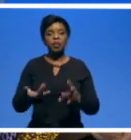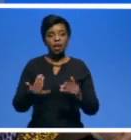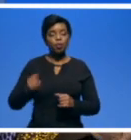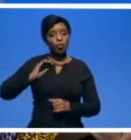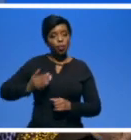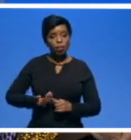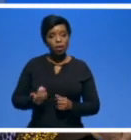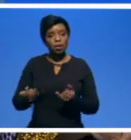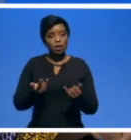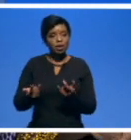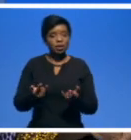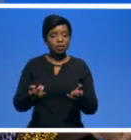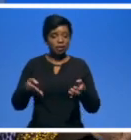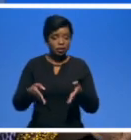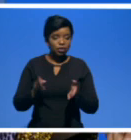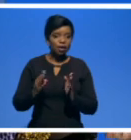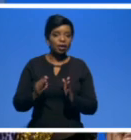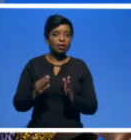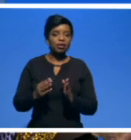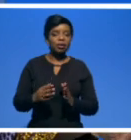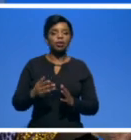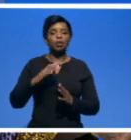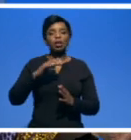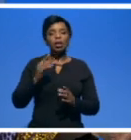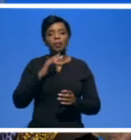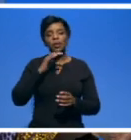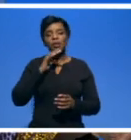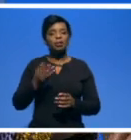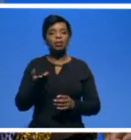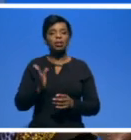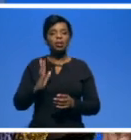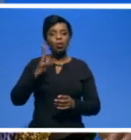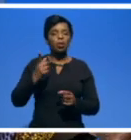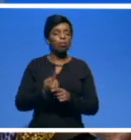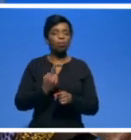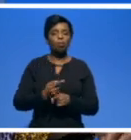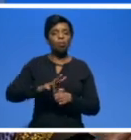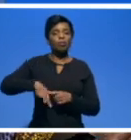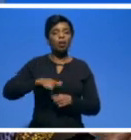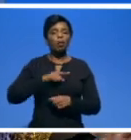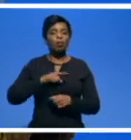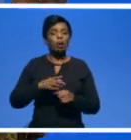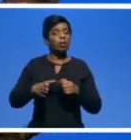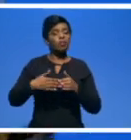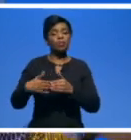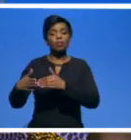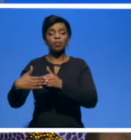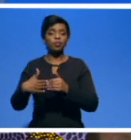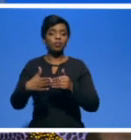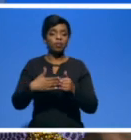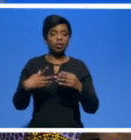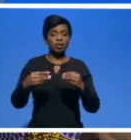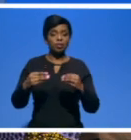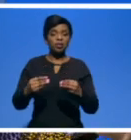trade, ba to dulabanze ba kotelwa, kalba kala hobani, di kwebo tse to kwalang, kitabon, kika onal kana kunya